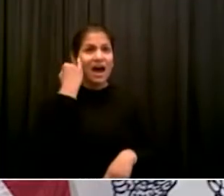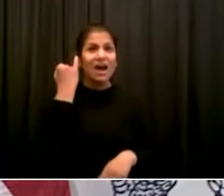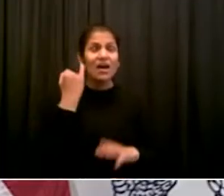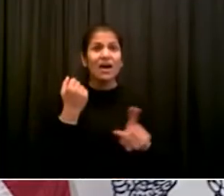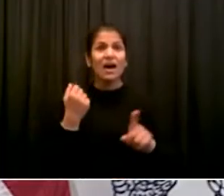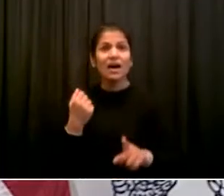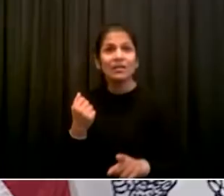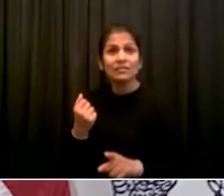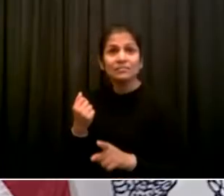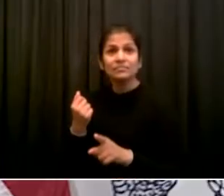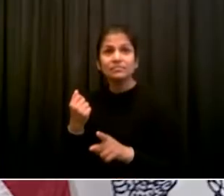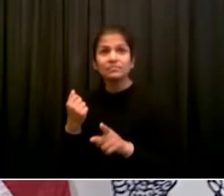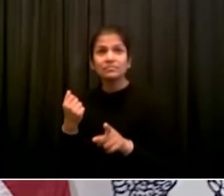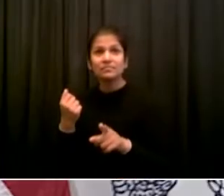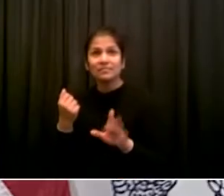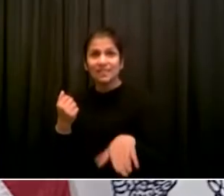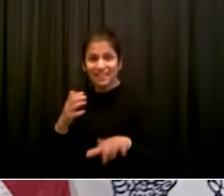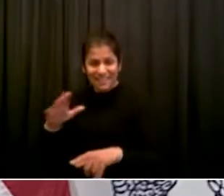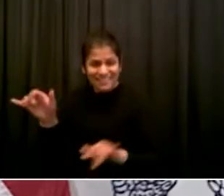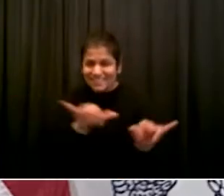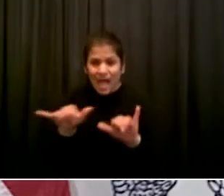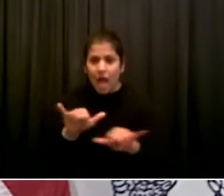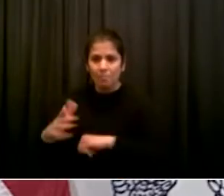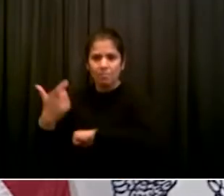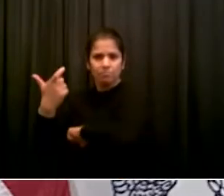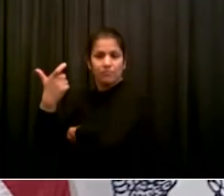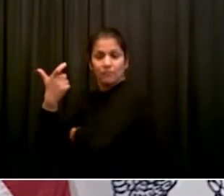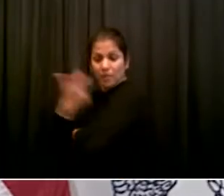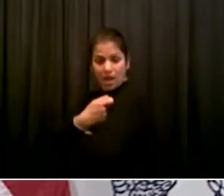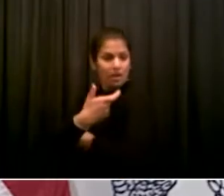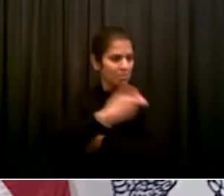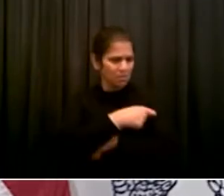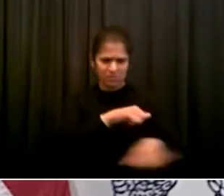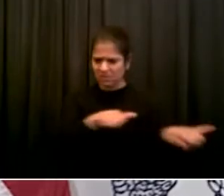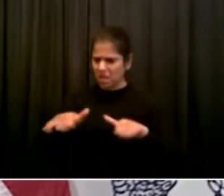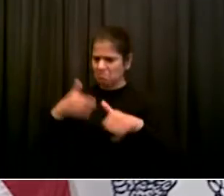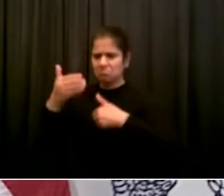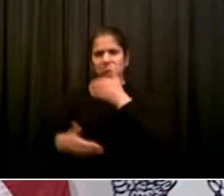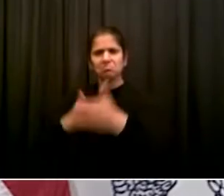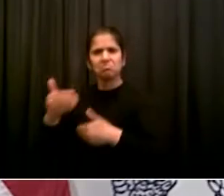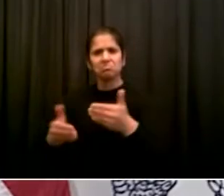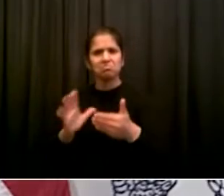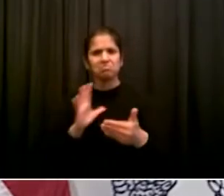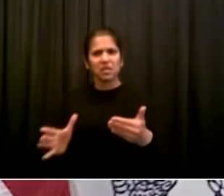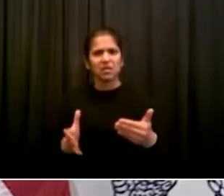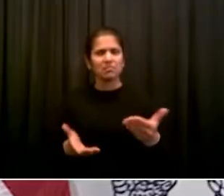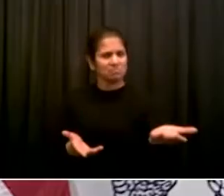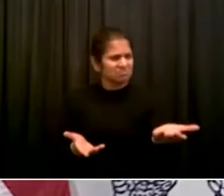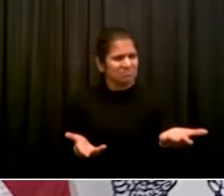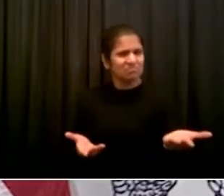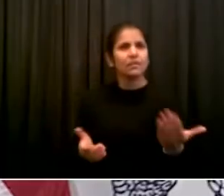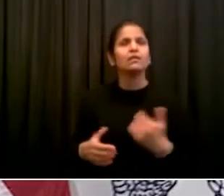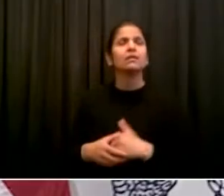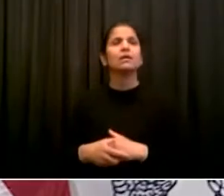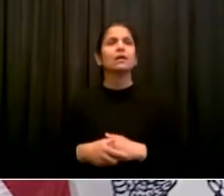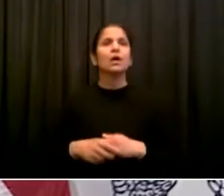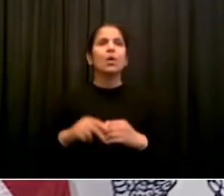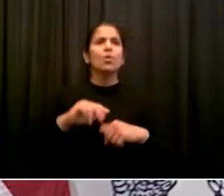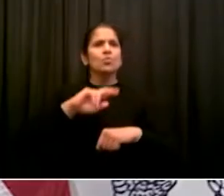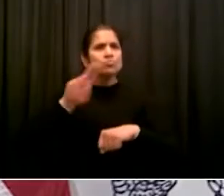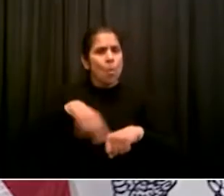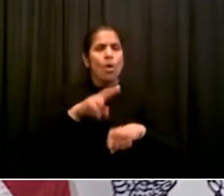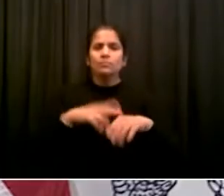process that has been followed to date? This is what our healthcare leaders believe makes sense. Go through the normal testing process, and if you